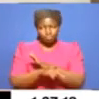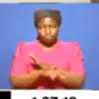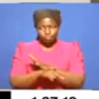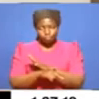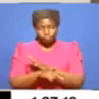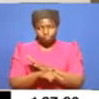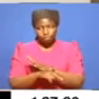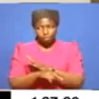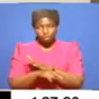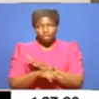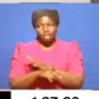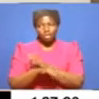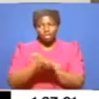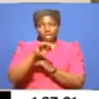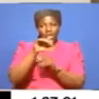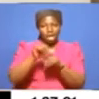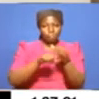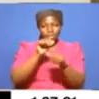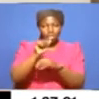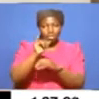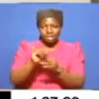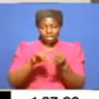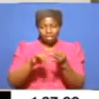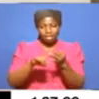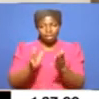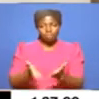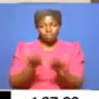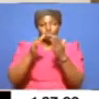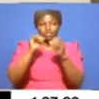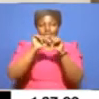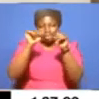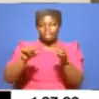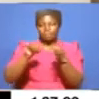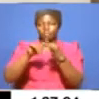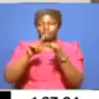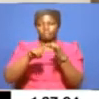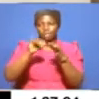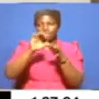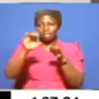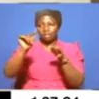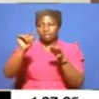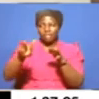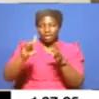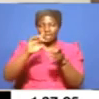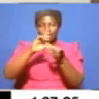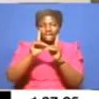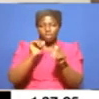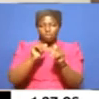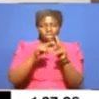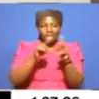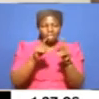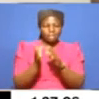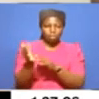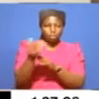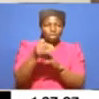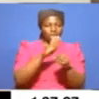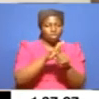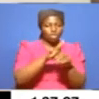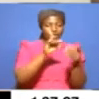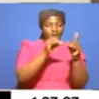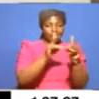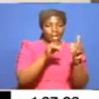intelligence, the algorithms, the CCTV, data that's beginning to pick up a lot of data in Nairobi and Mombasa